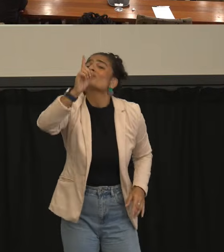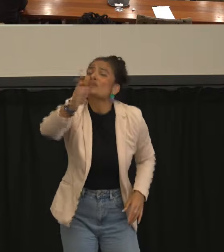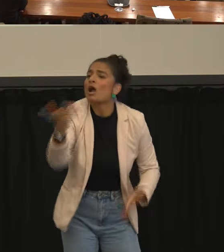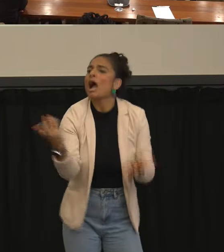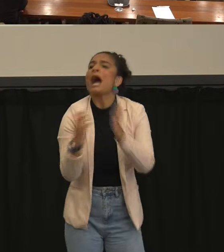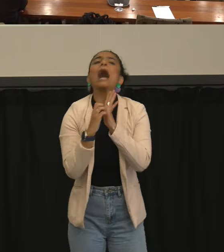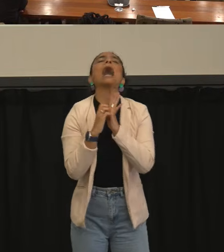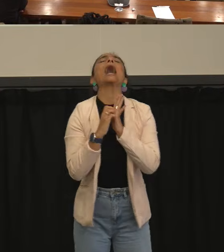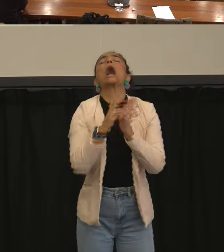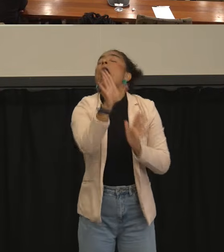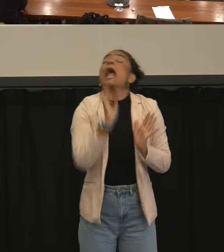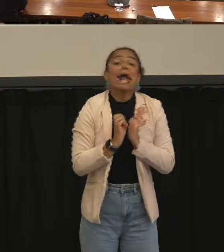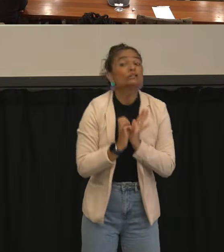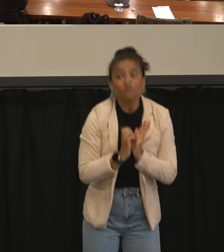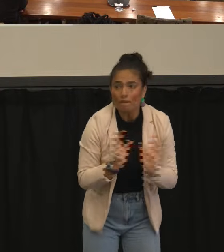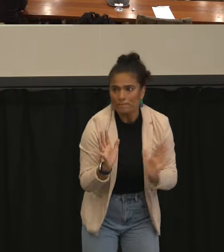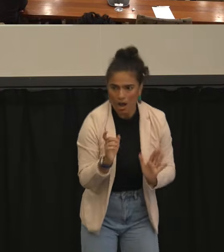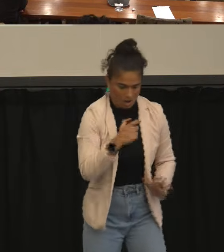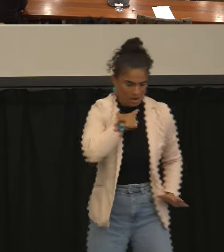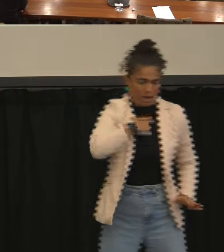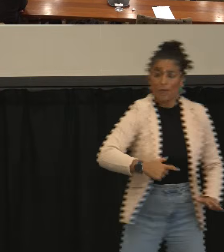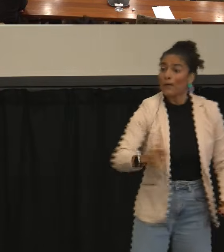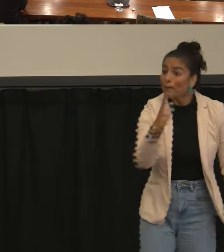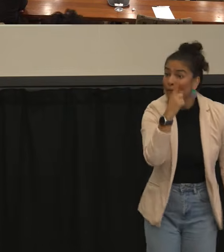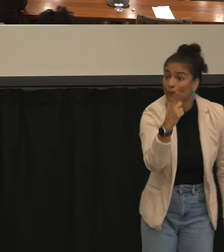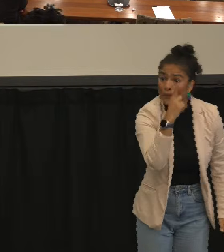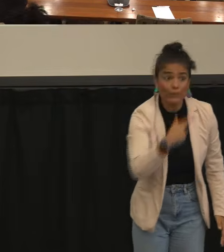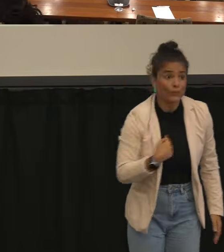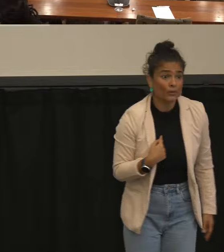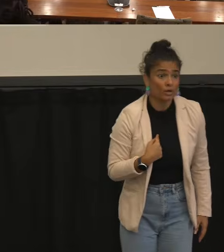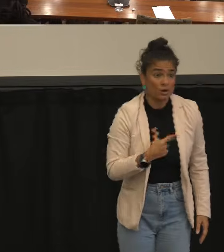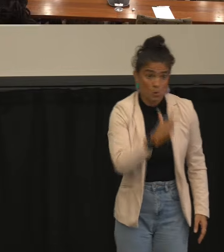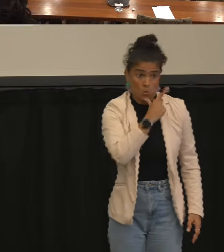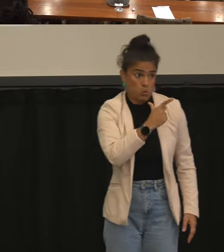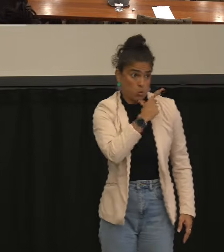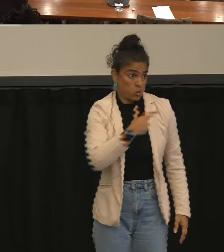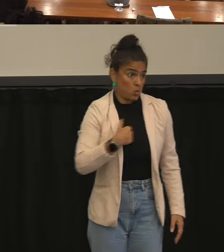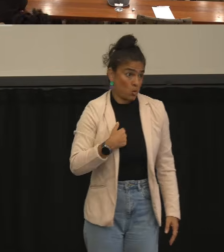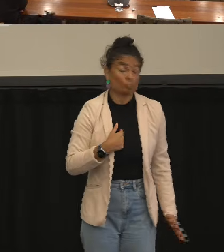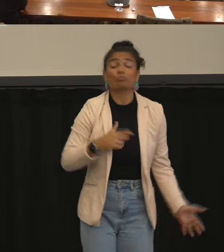We know that HandLab is a deaf-run organization,